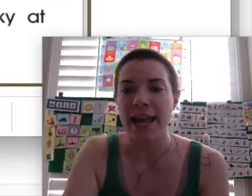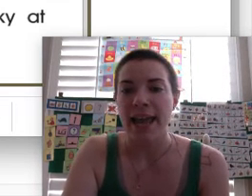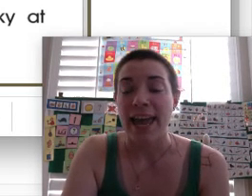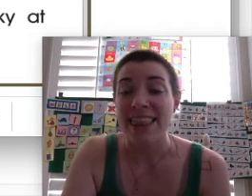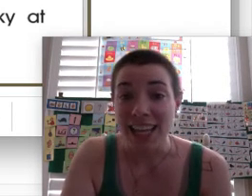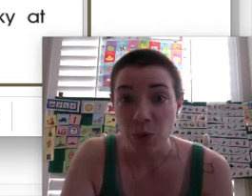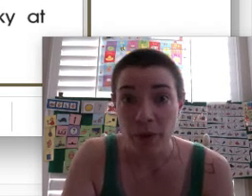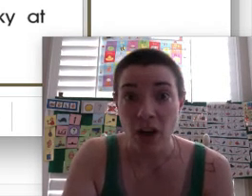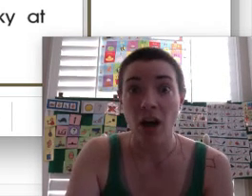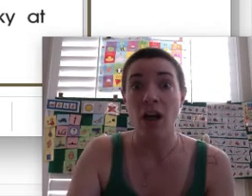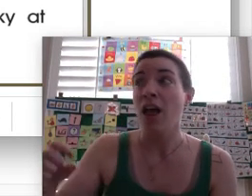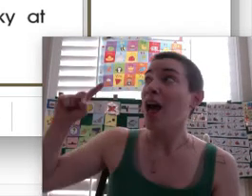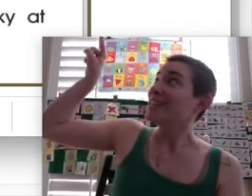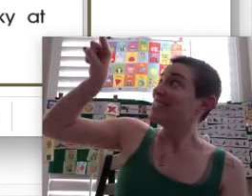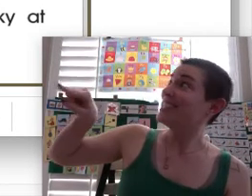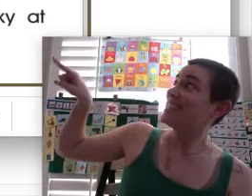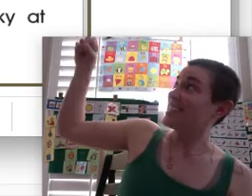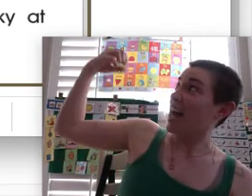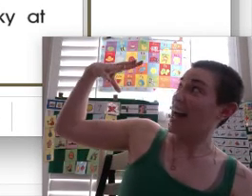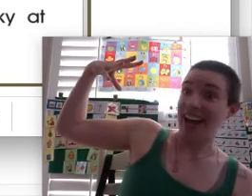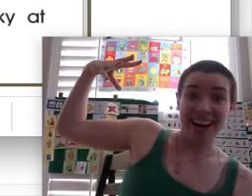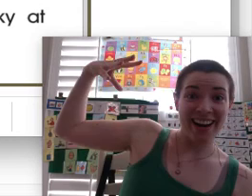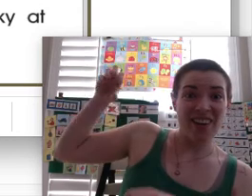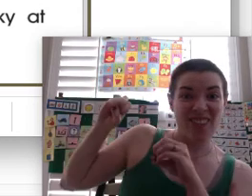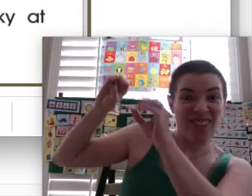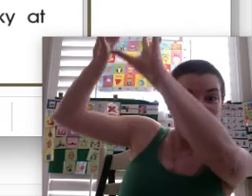sky, and that's what we call